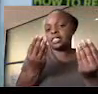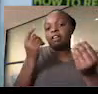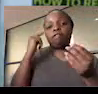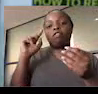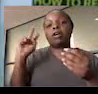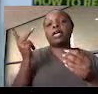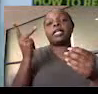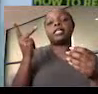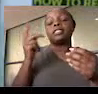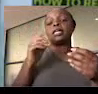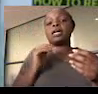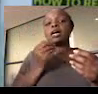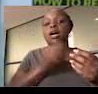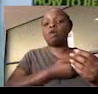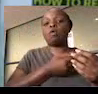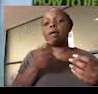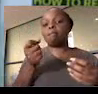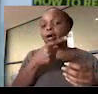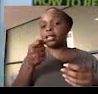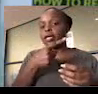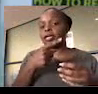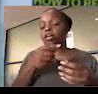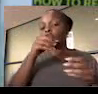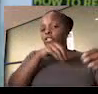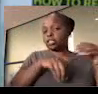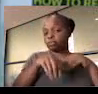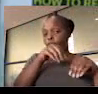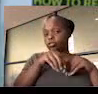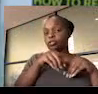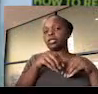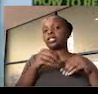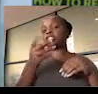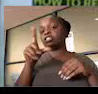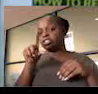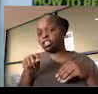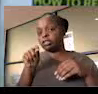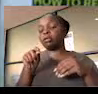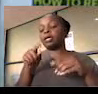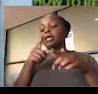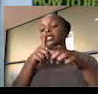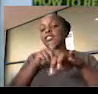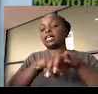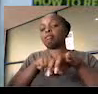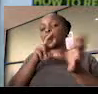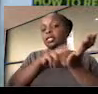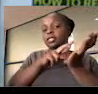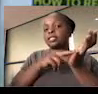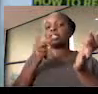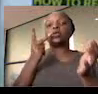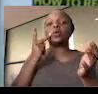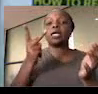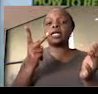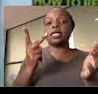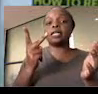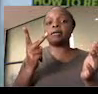entitled to all these services. But then again, your 200 shillings is for registration, but we